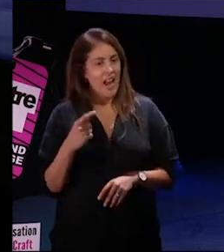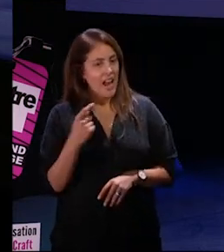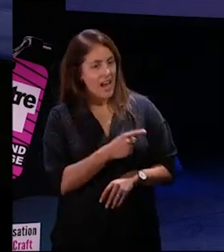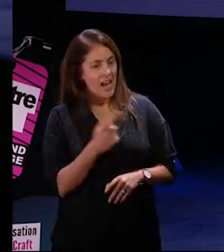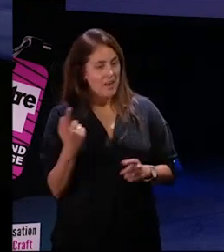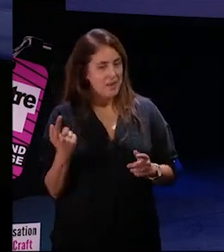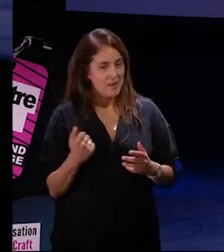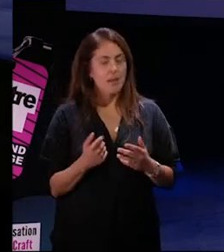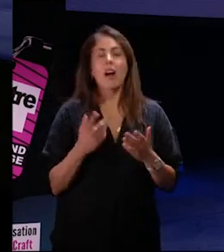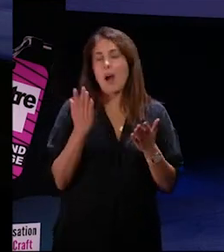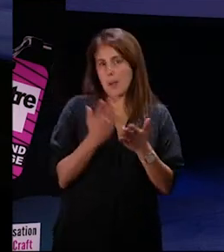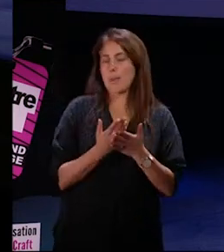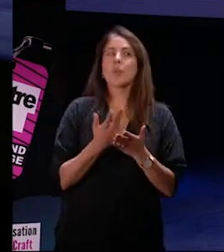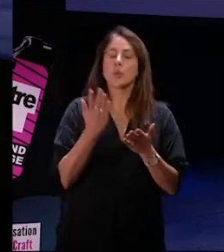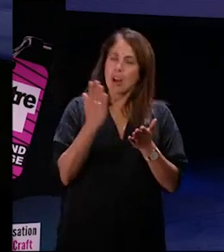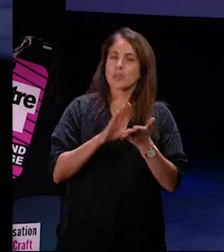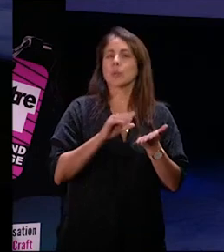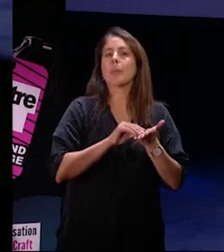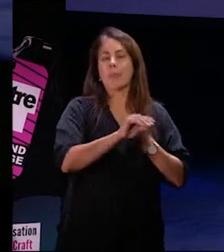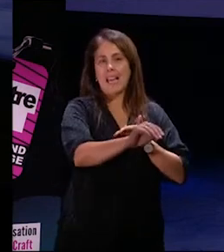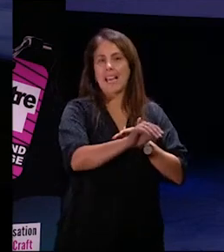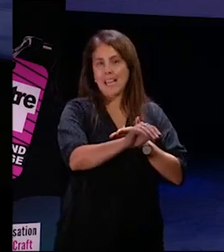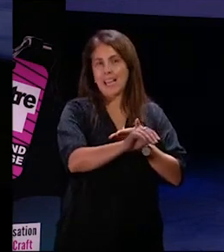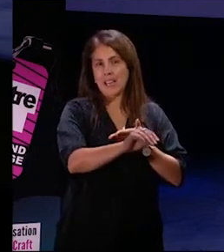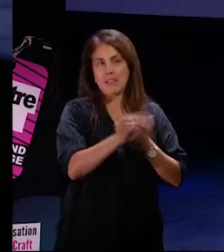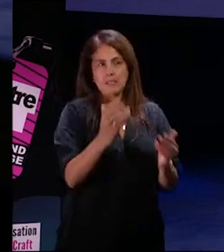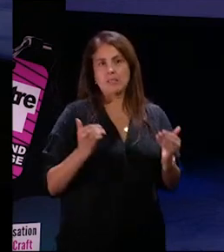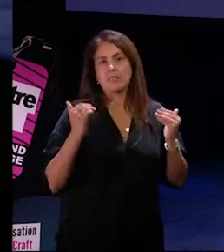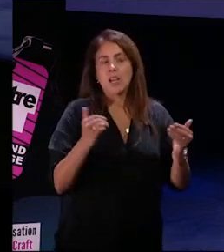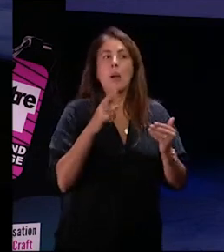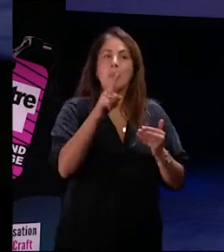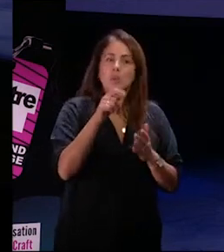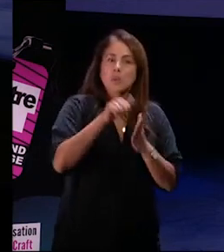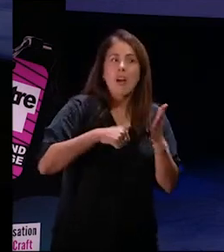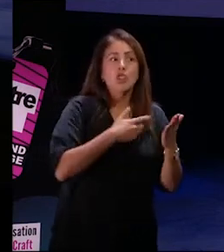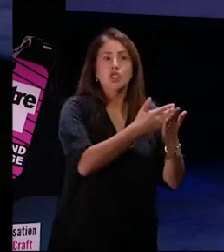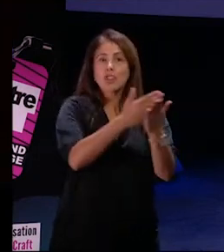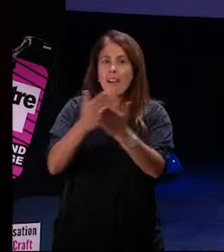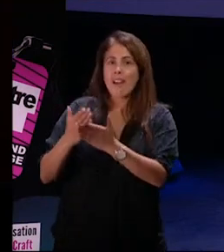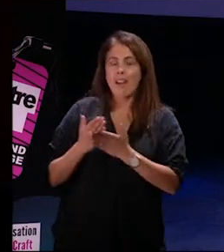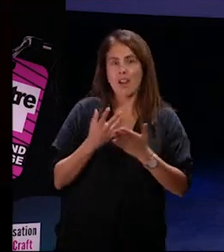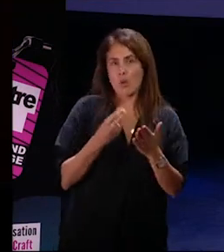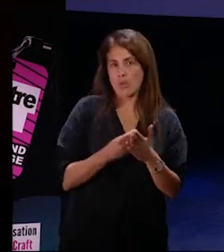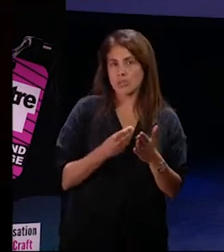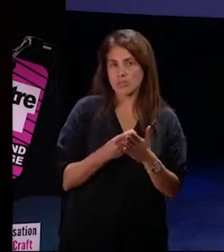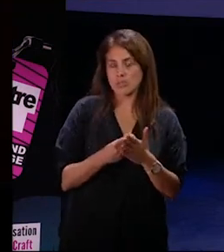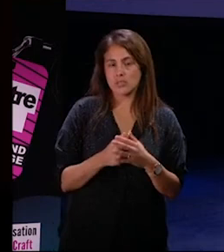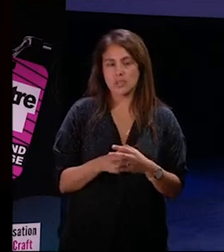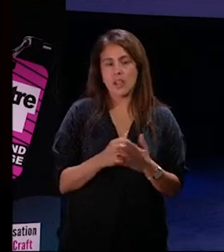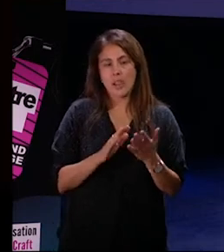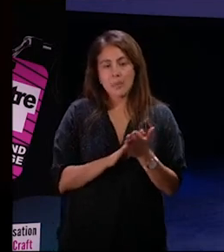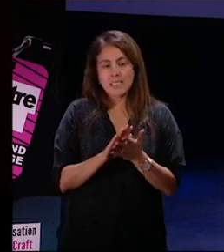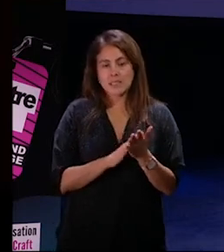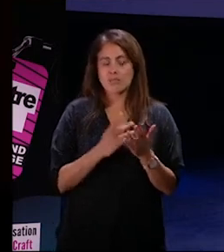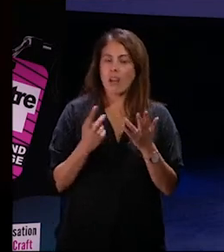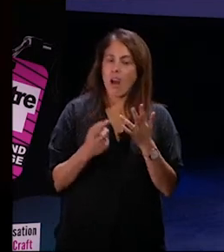There is an upfront cost, but then you start sharing that, you start sharing that cost and recouping that cost in time saving and the